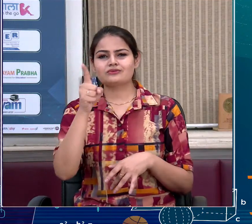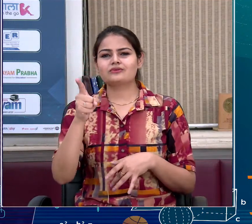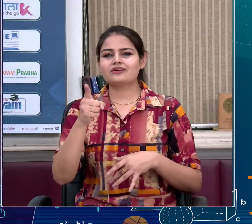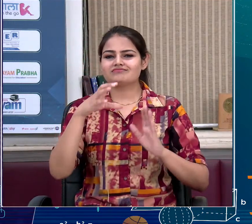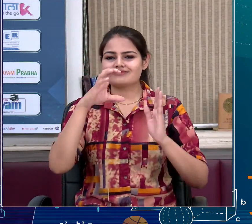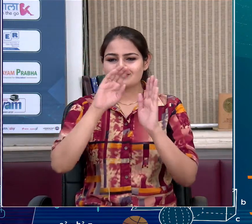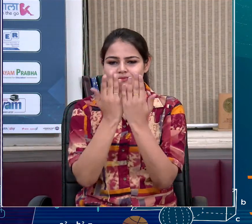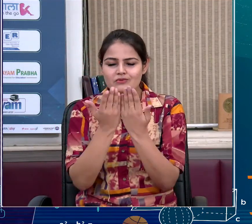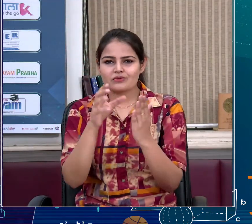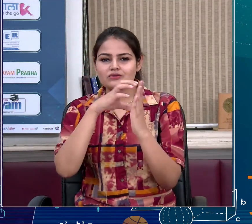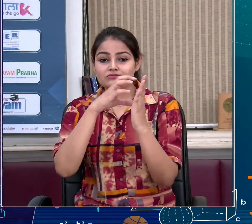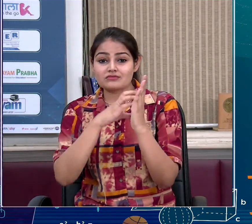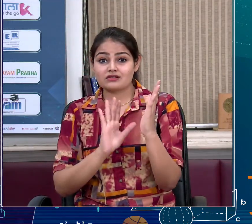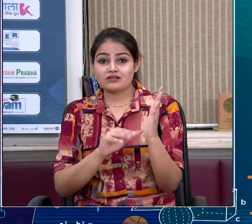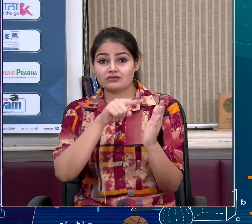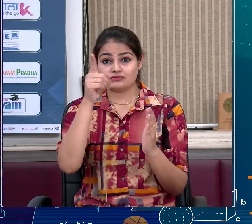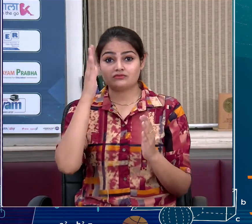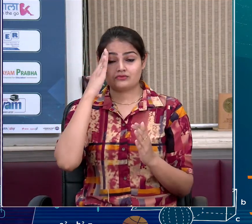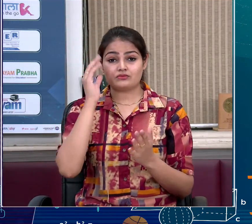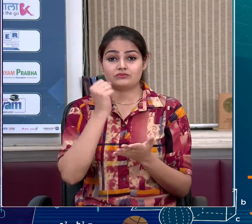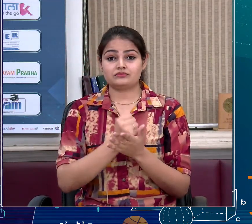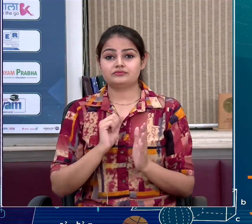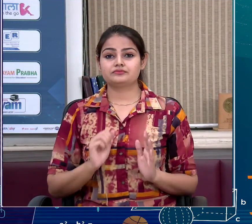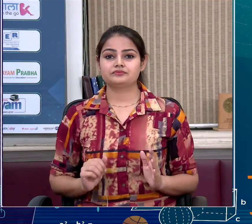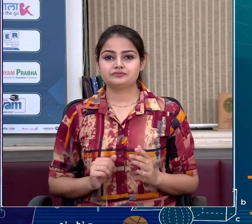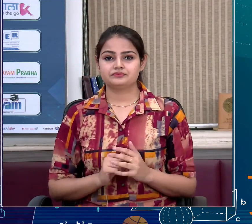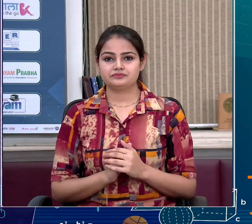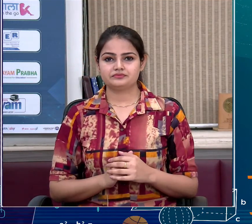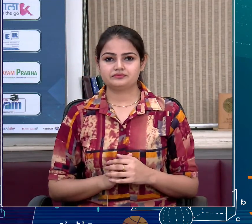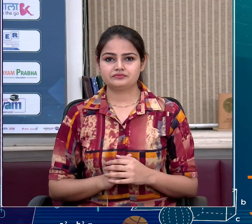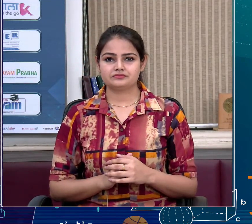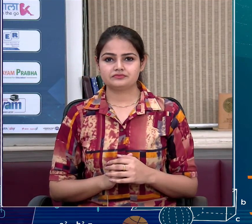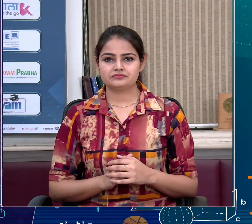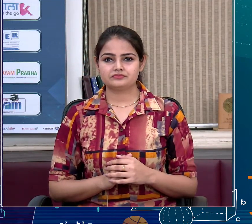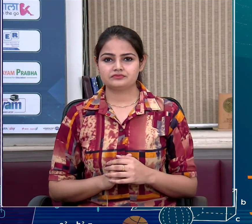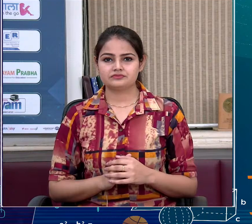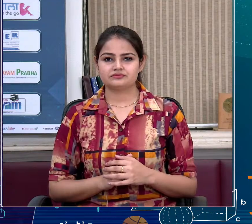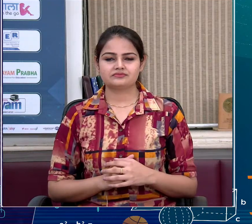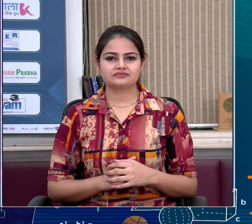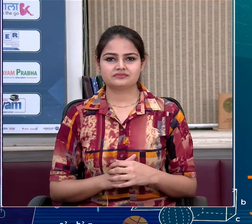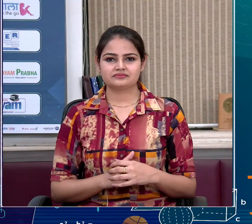textbook. Let's look at who all was there in this poem.